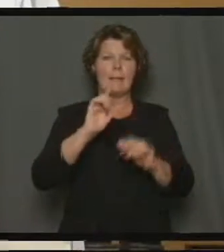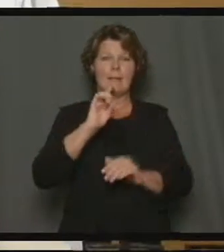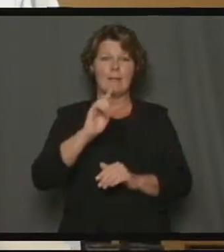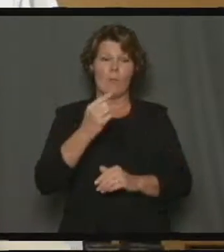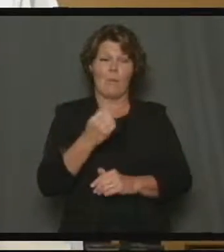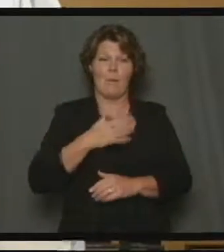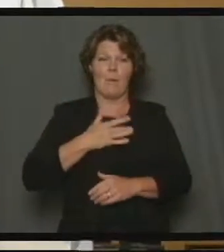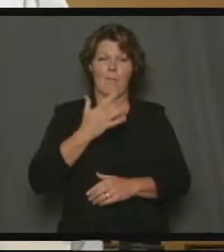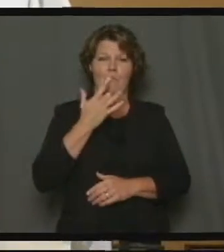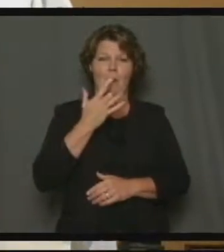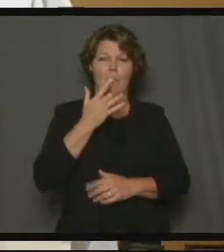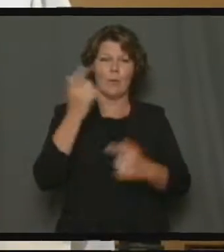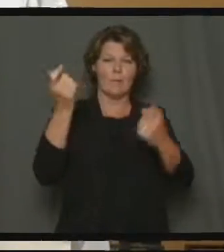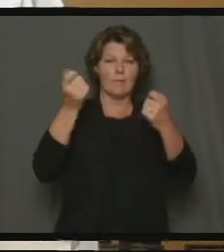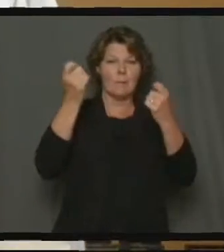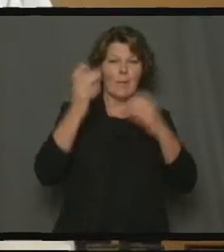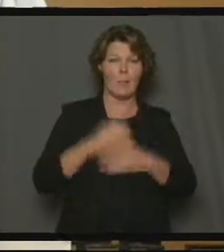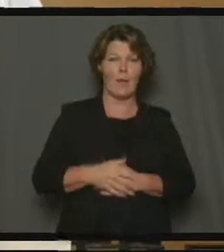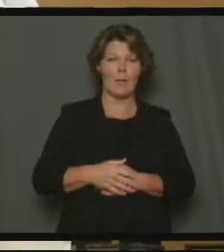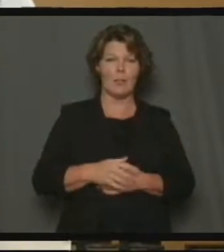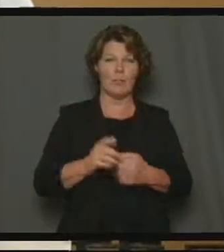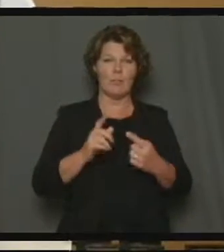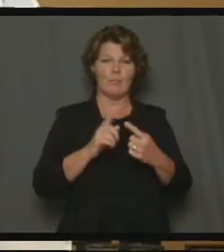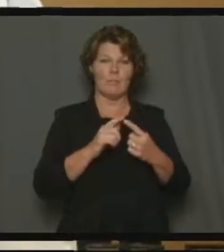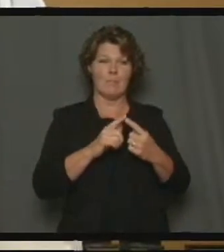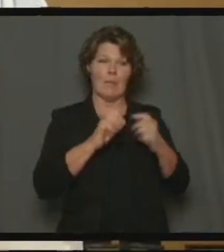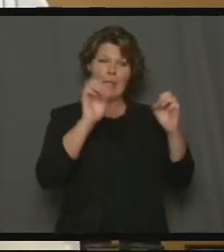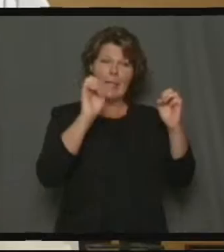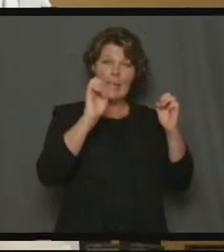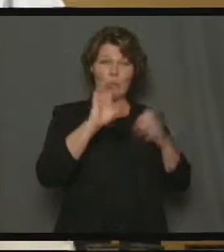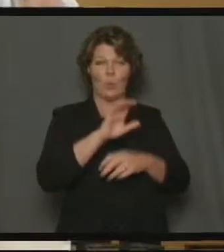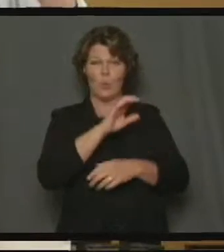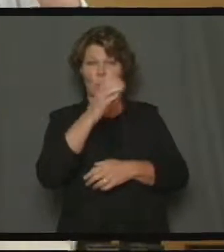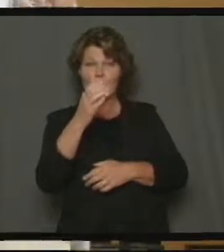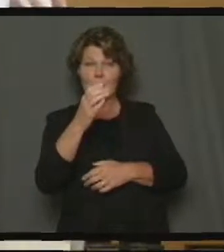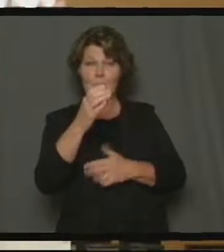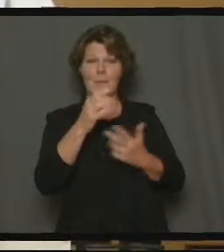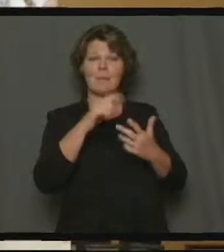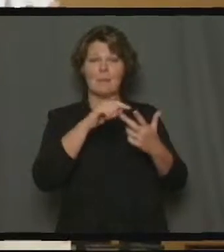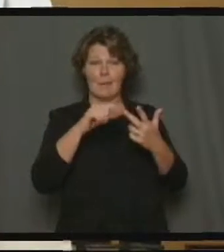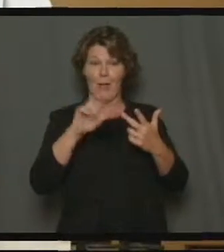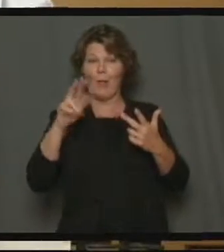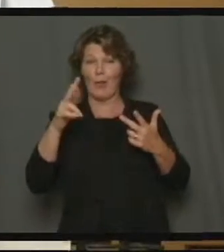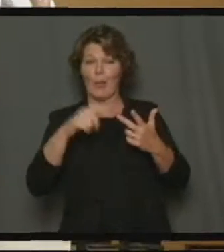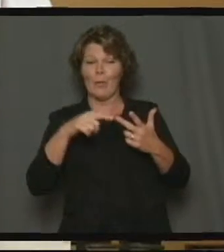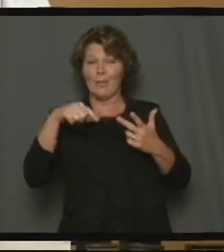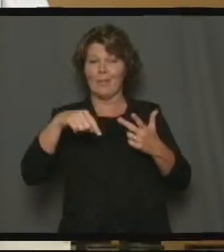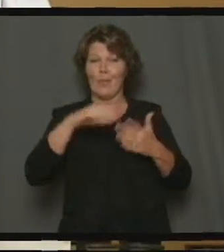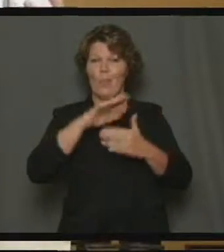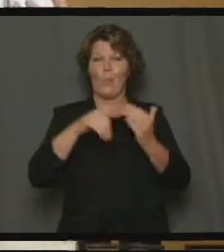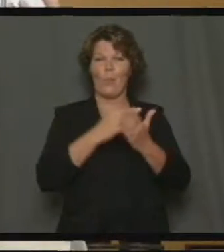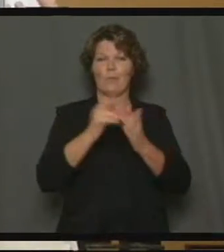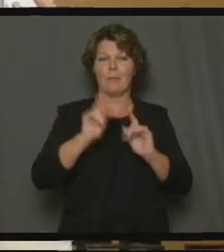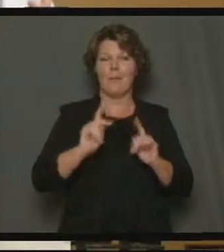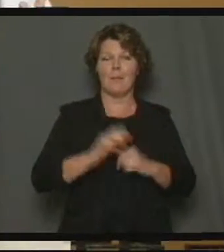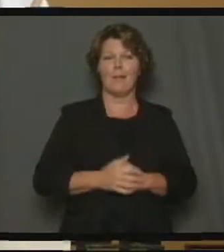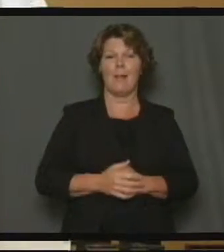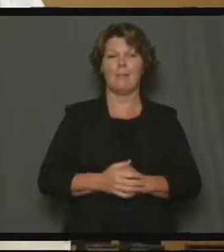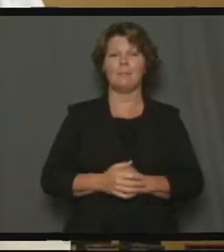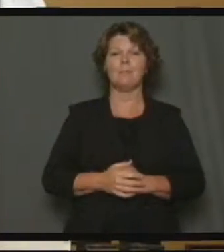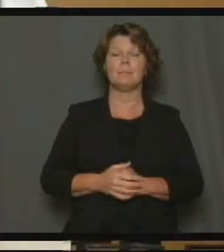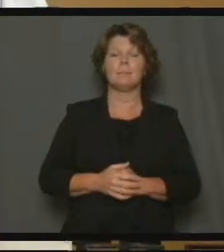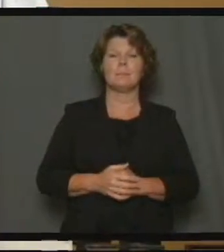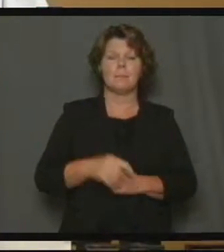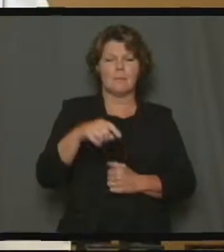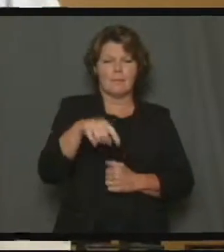In fact, not too far behind Easter and Christmas. This is because All Saints Day is